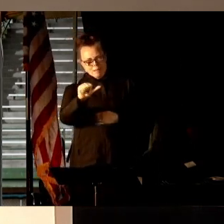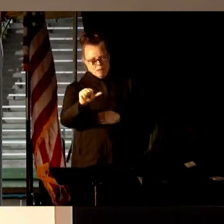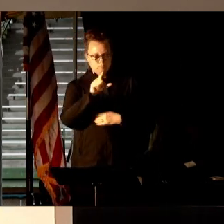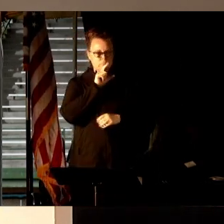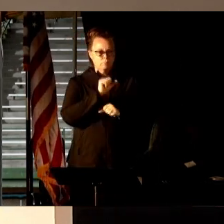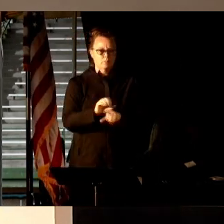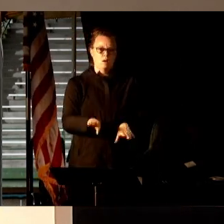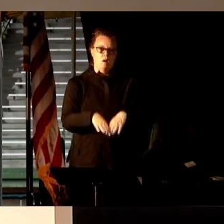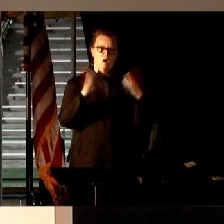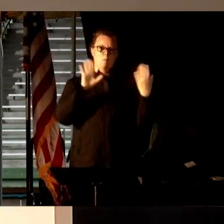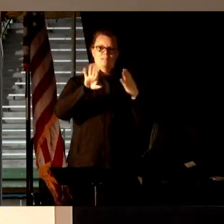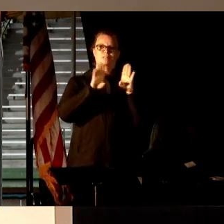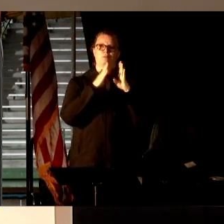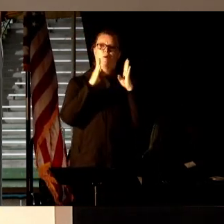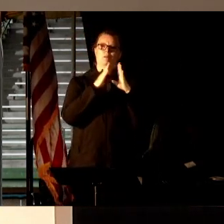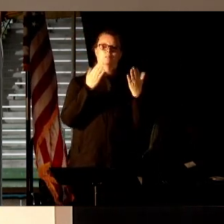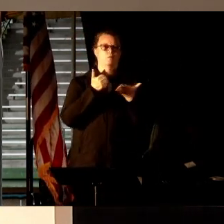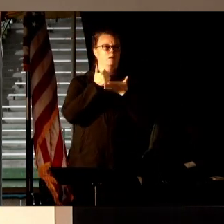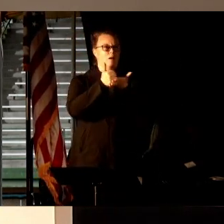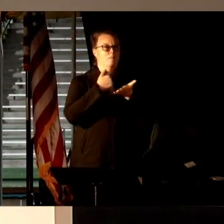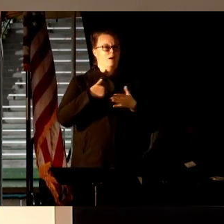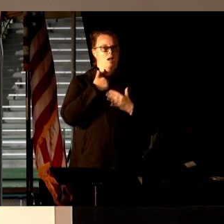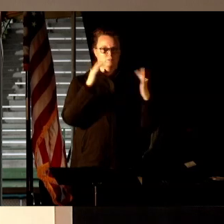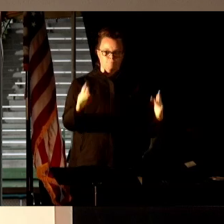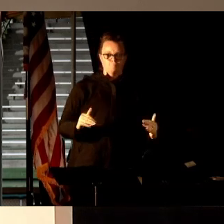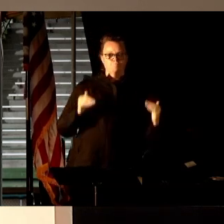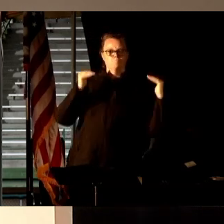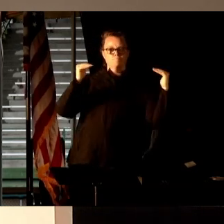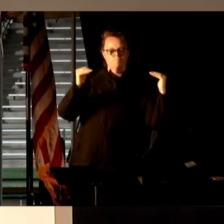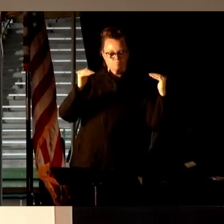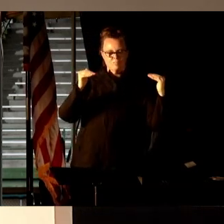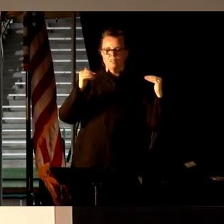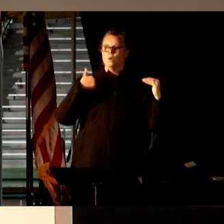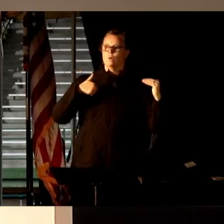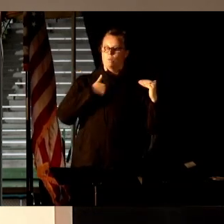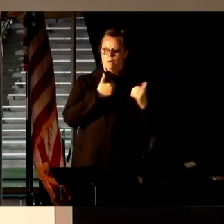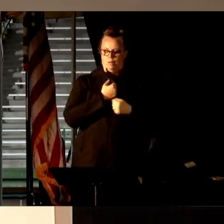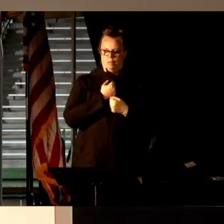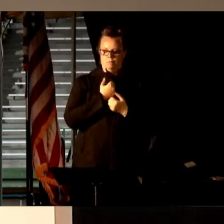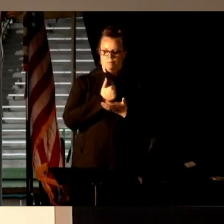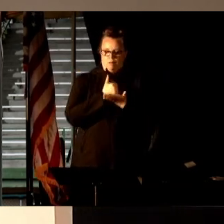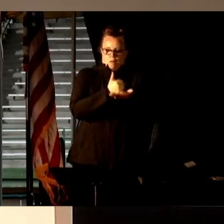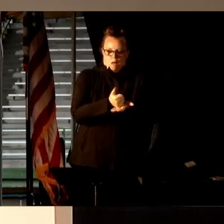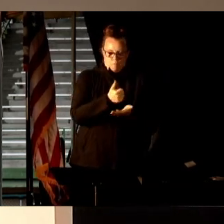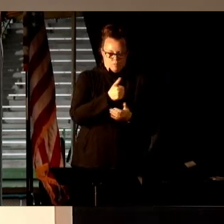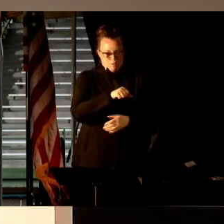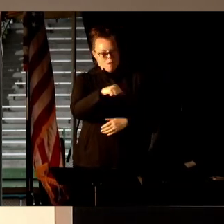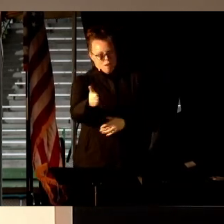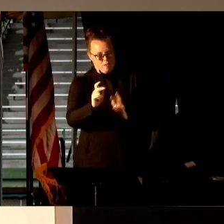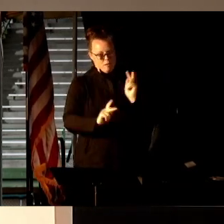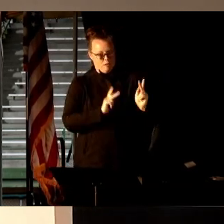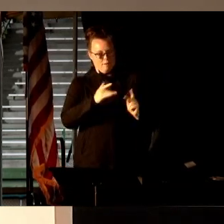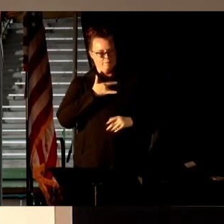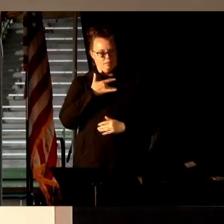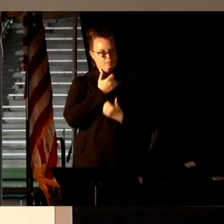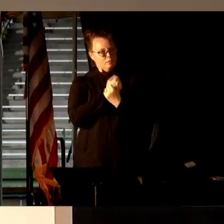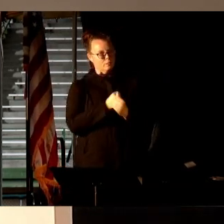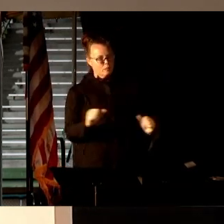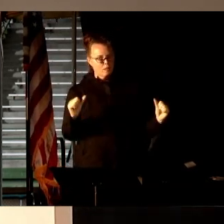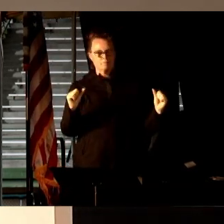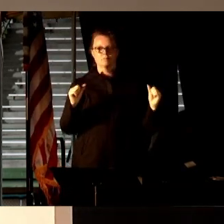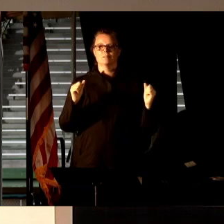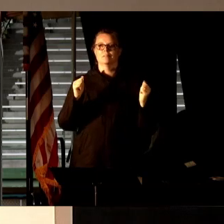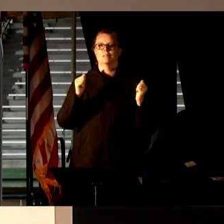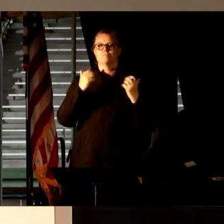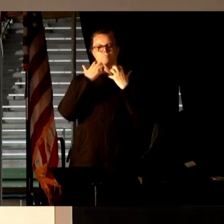of 2022, have chosen to rise above by helping others feel safe to be themselves, to laugh however hard they want, to cry